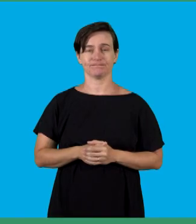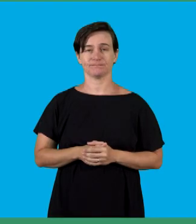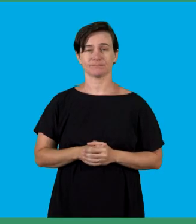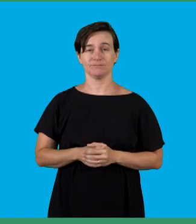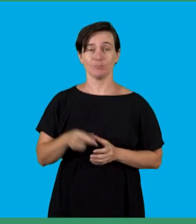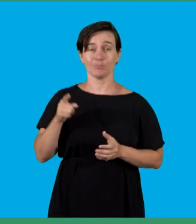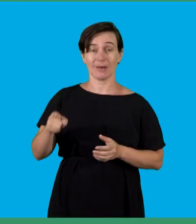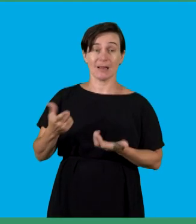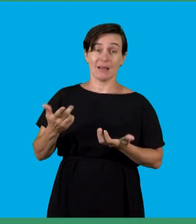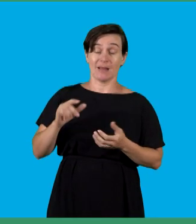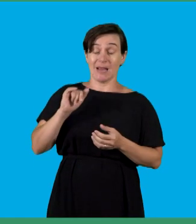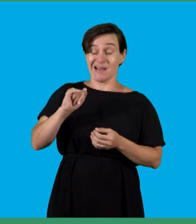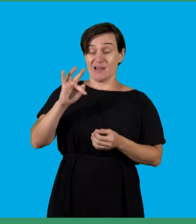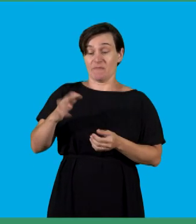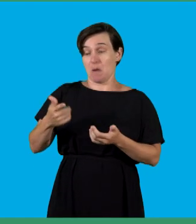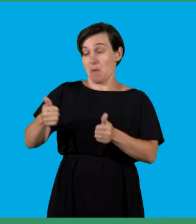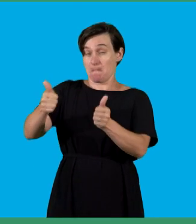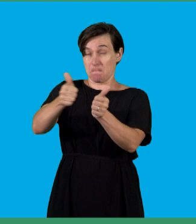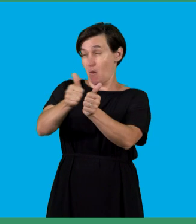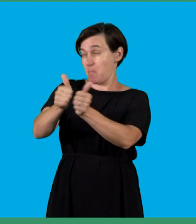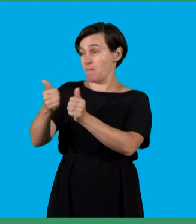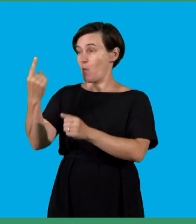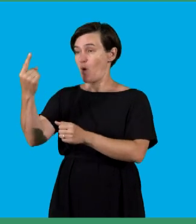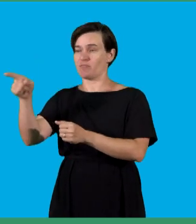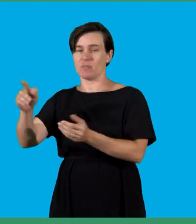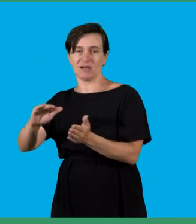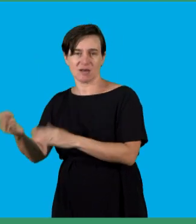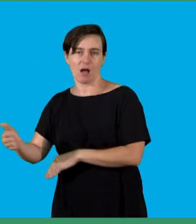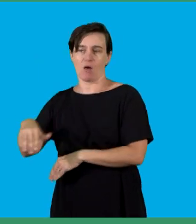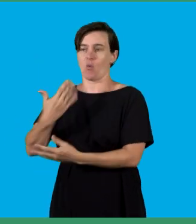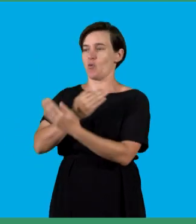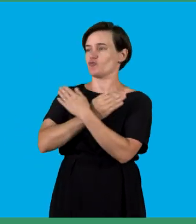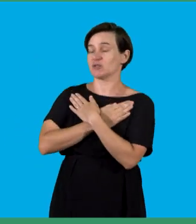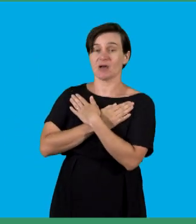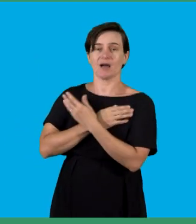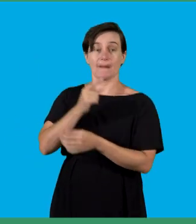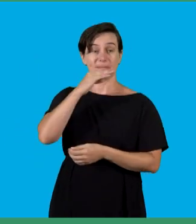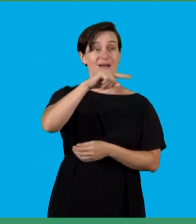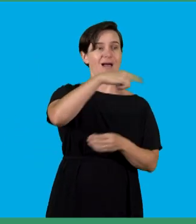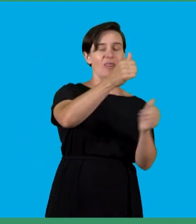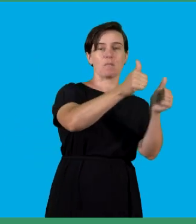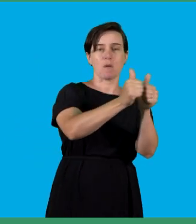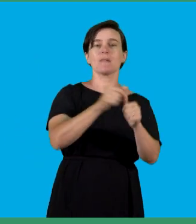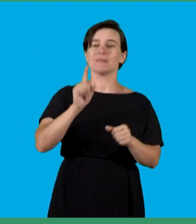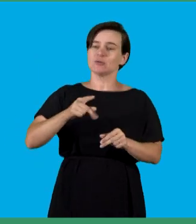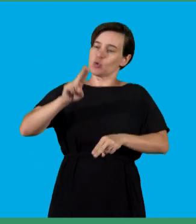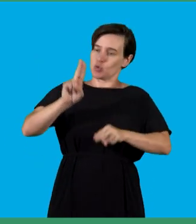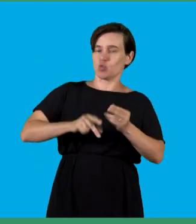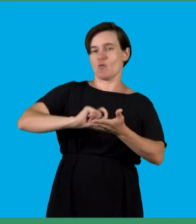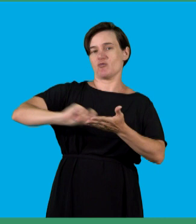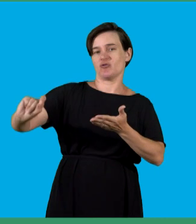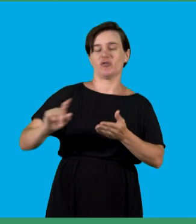Partnership lacks continuity. If one partner dies or retires, the remaining partners need to draw up a